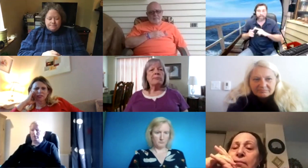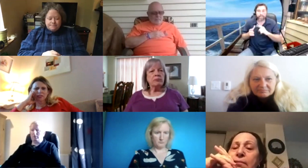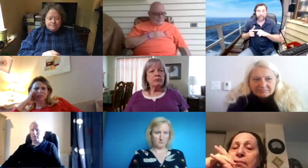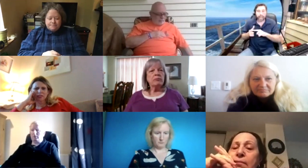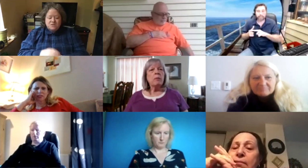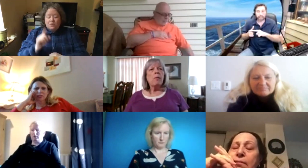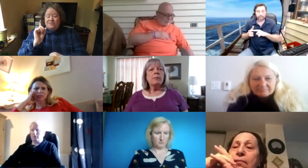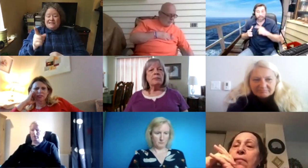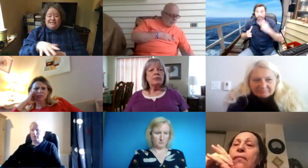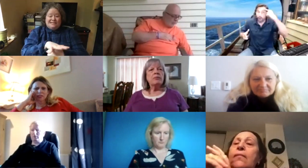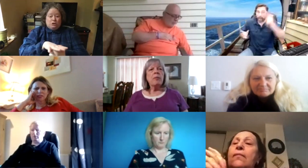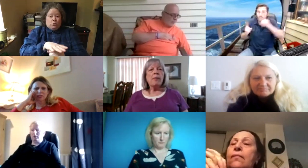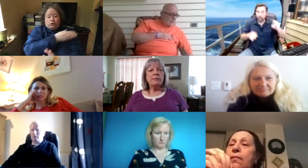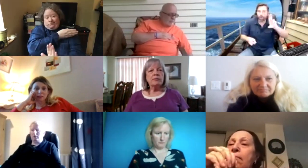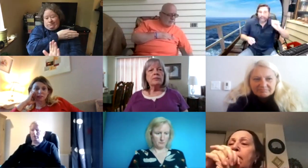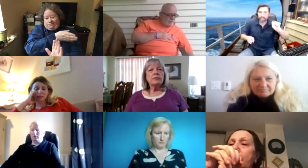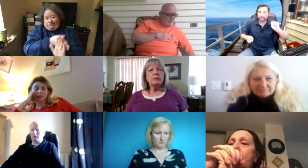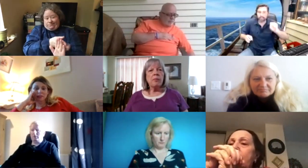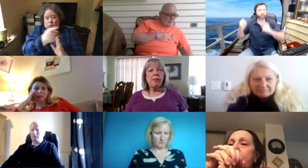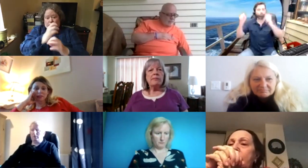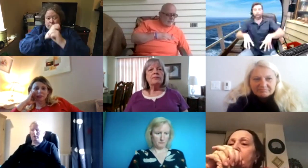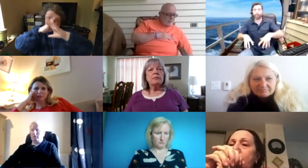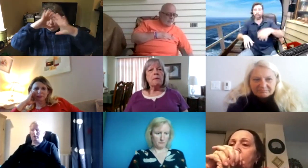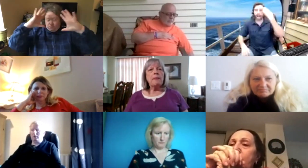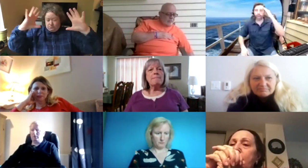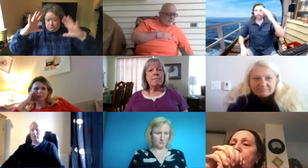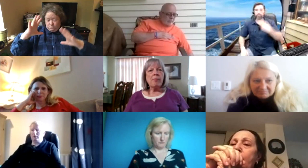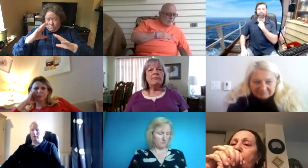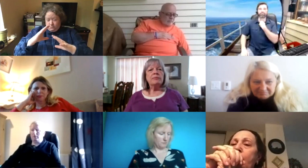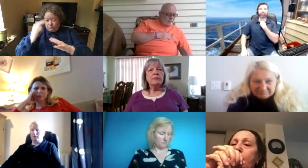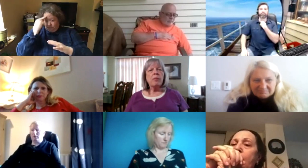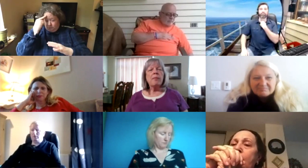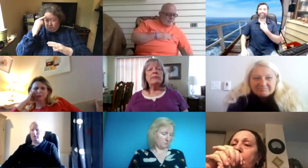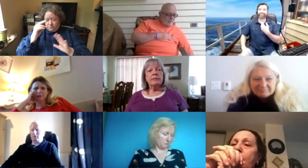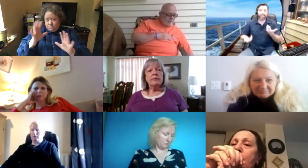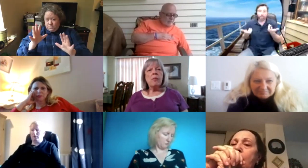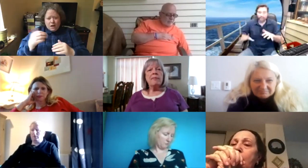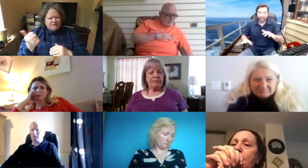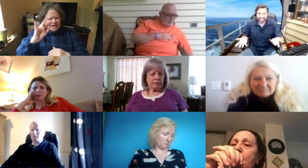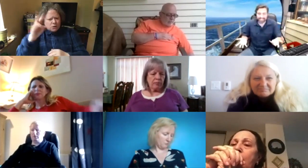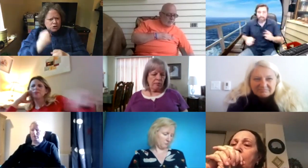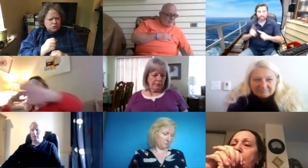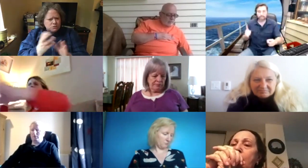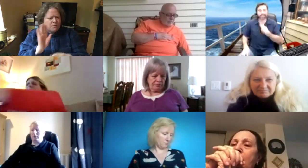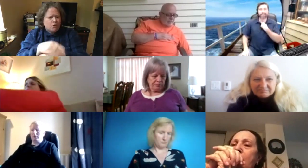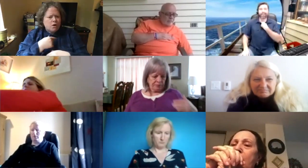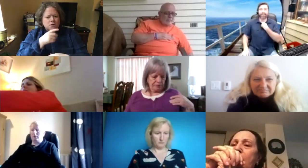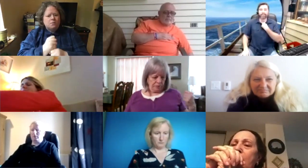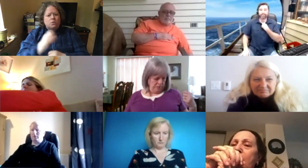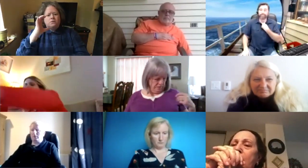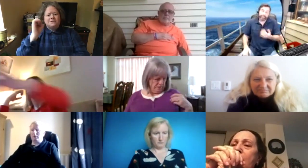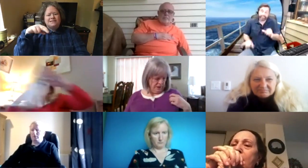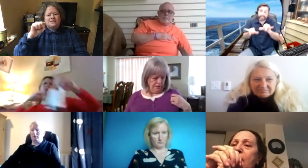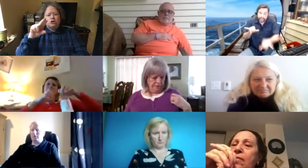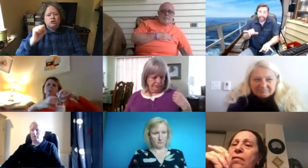own wishes, so ended up staying. So that would have been the situation that would have been for them back in the